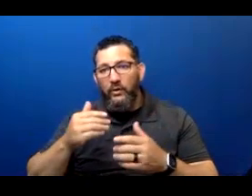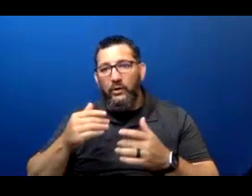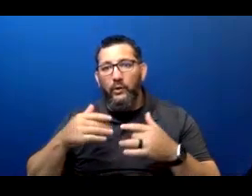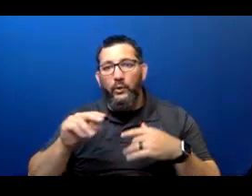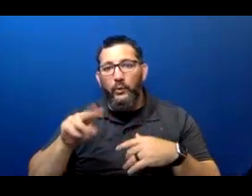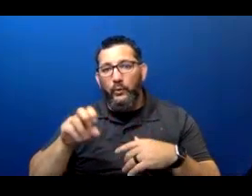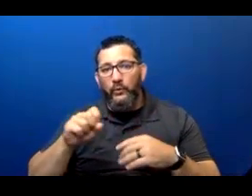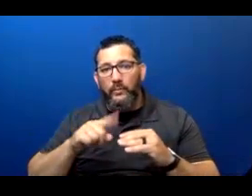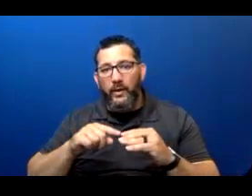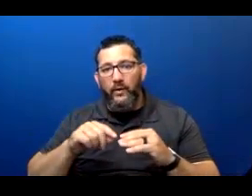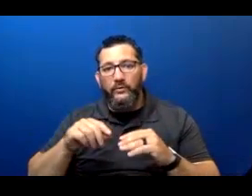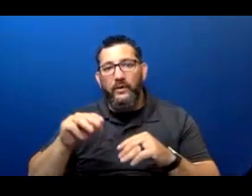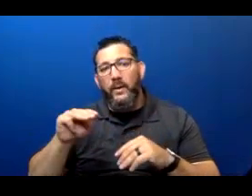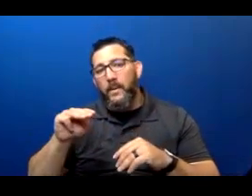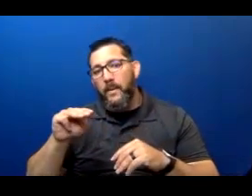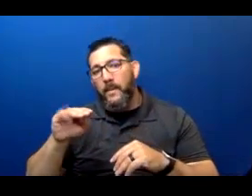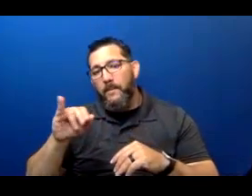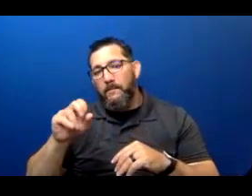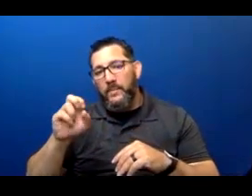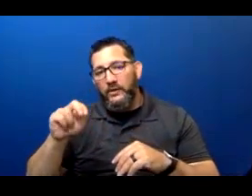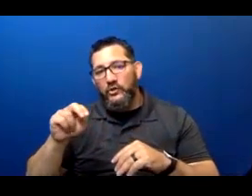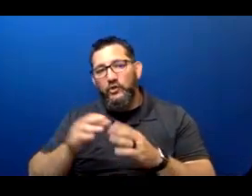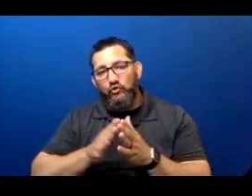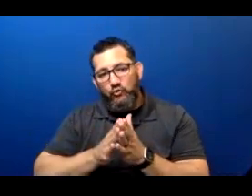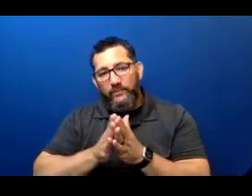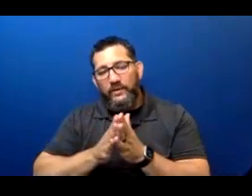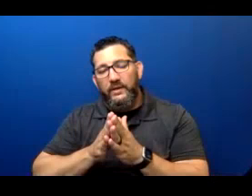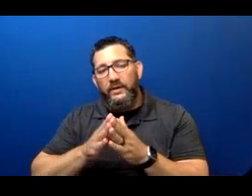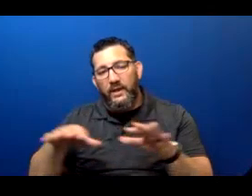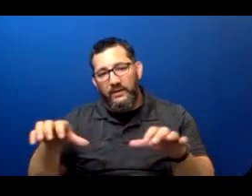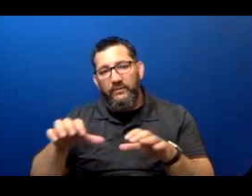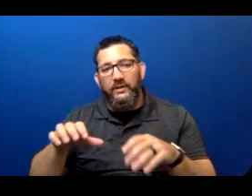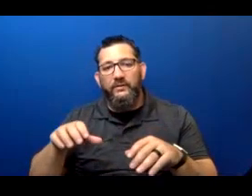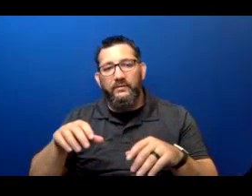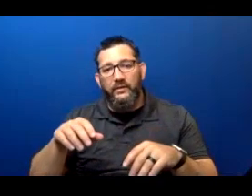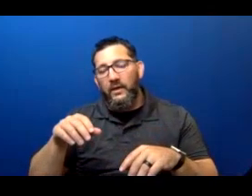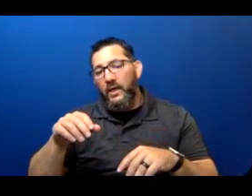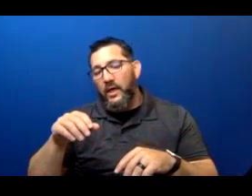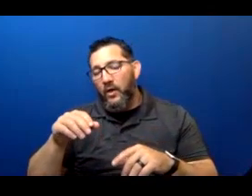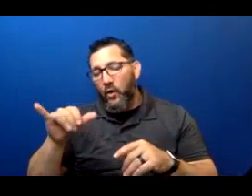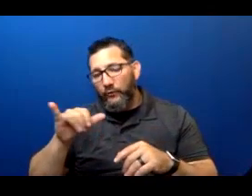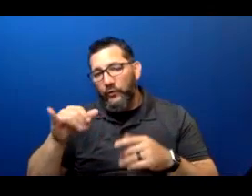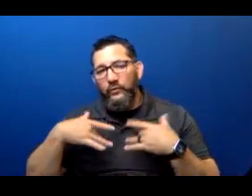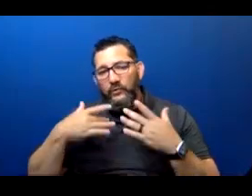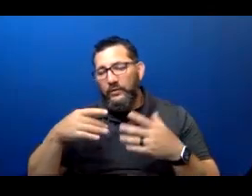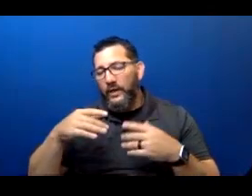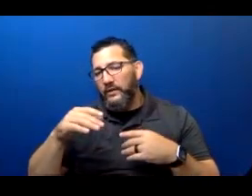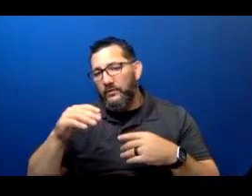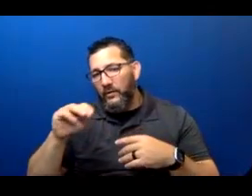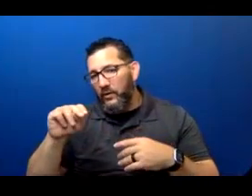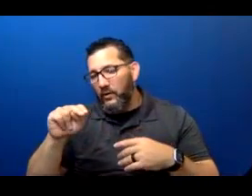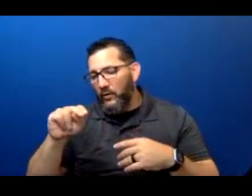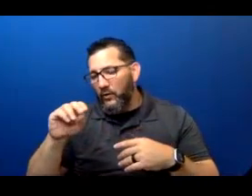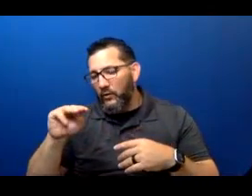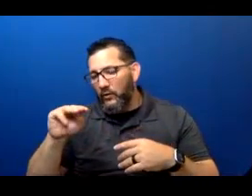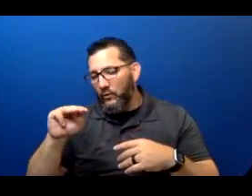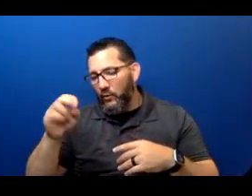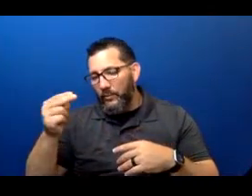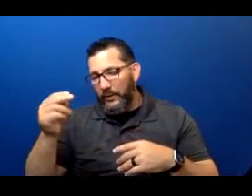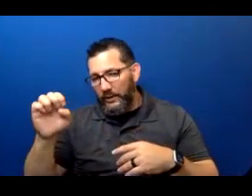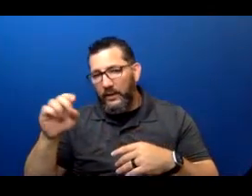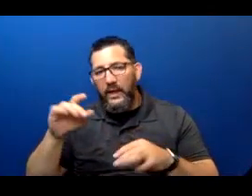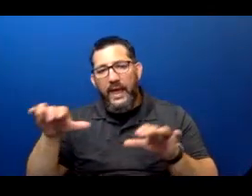our mission-driven activities through NOMHE, strategic partnerships, initiatives, and also the status of actioning the action plan. So